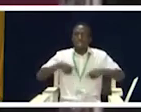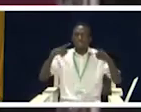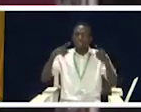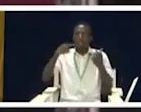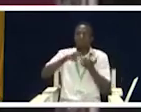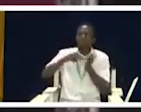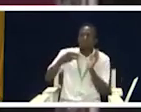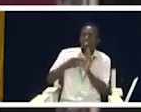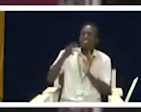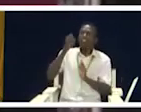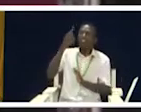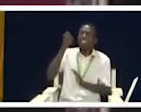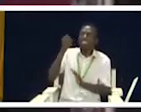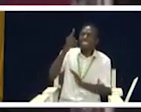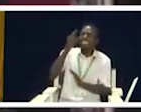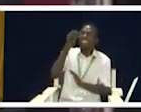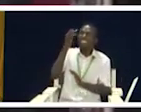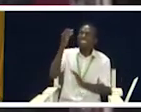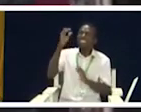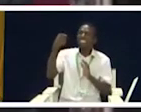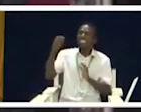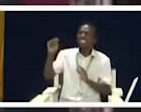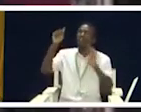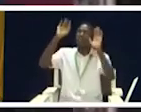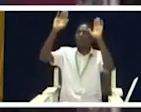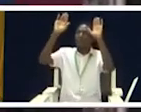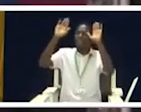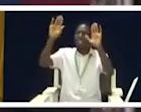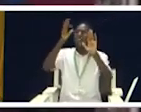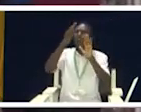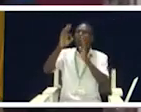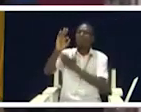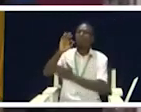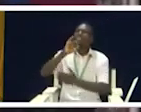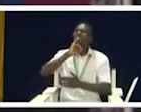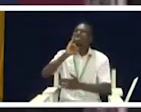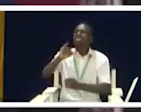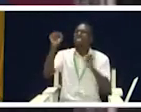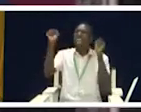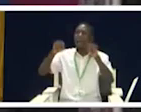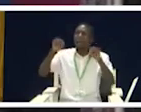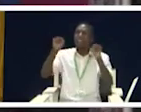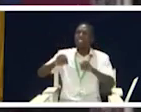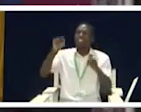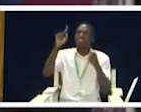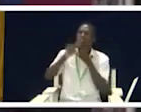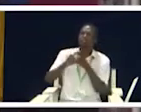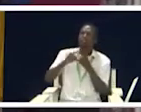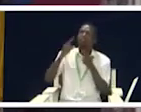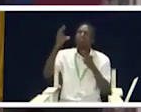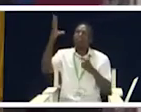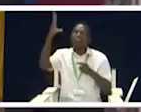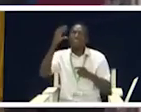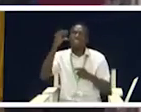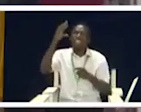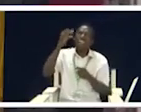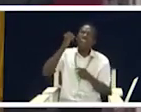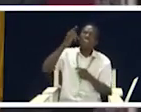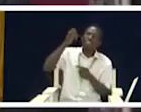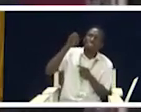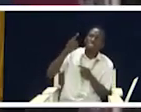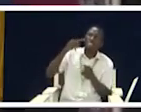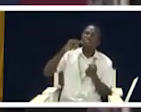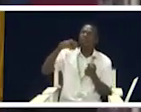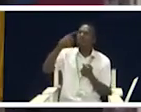wonders is the ability to mentally grasp and comprehend who the God of wonders is. In